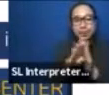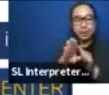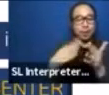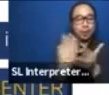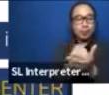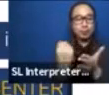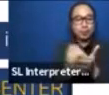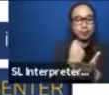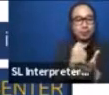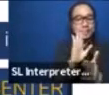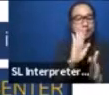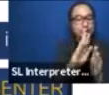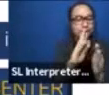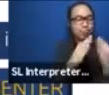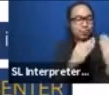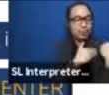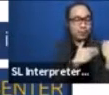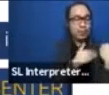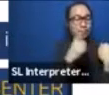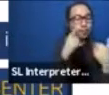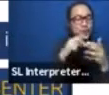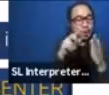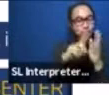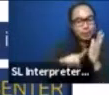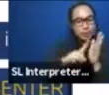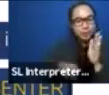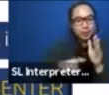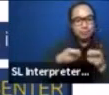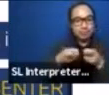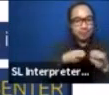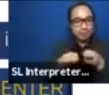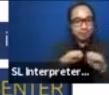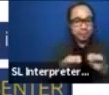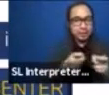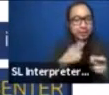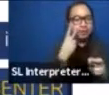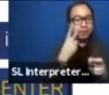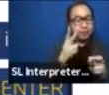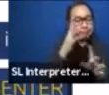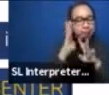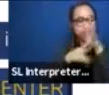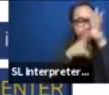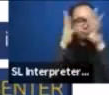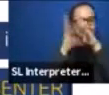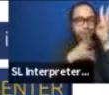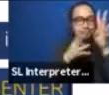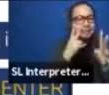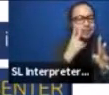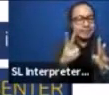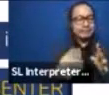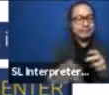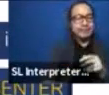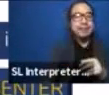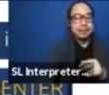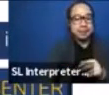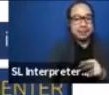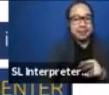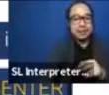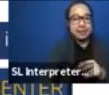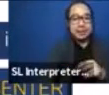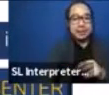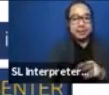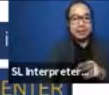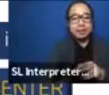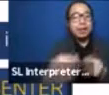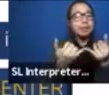as research manager is to design, replicate, and guide the program innovations and implementations. And he currently works in